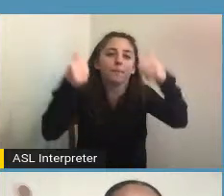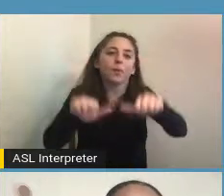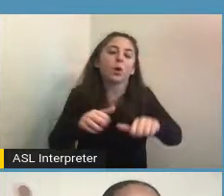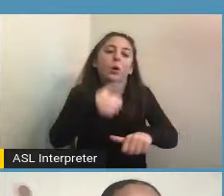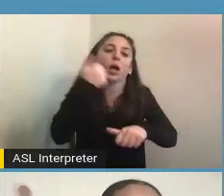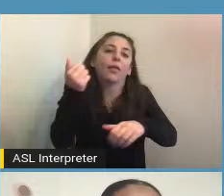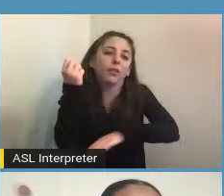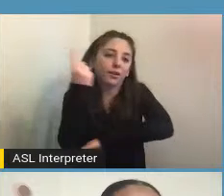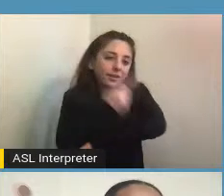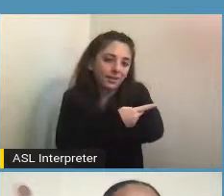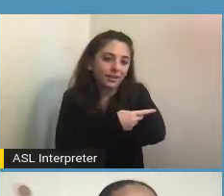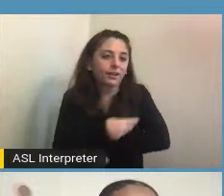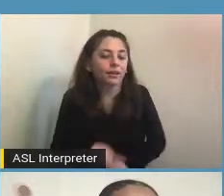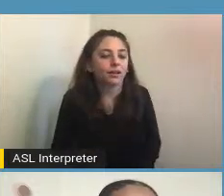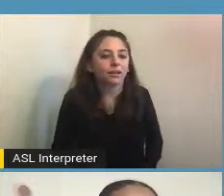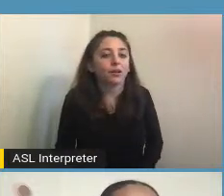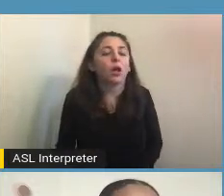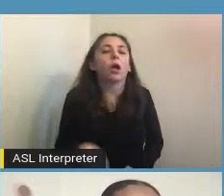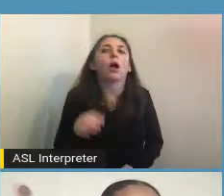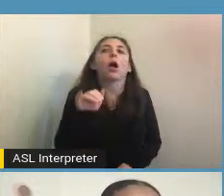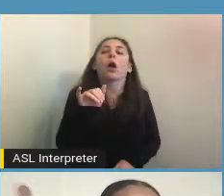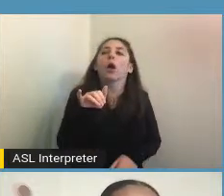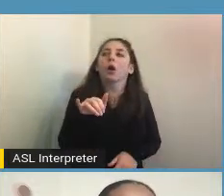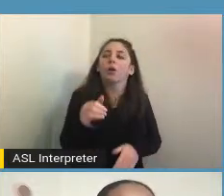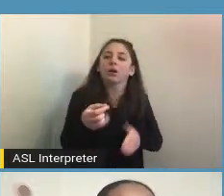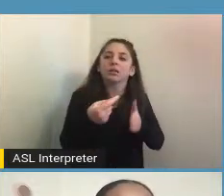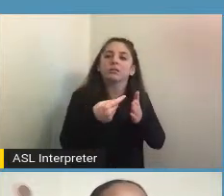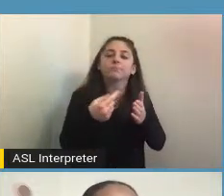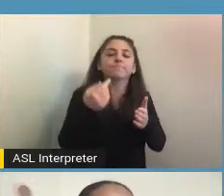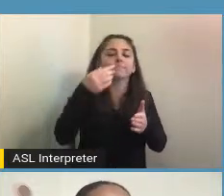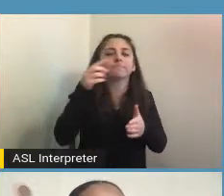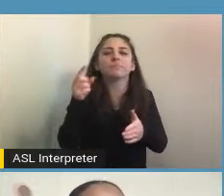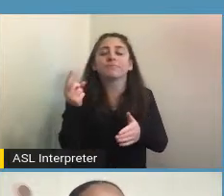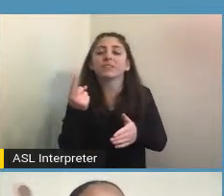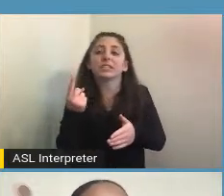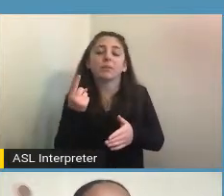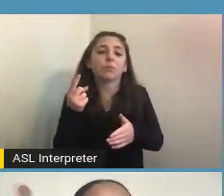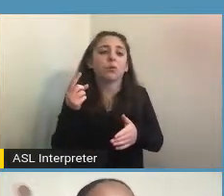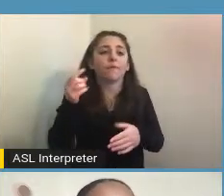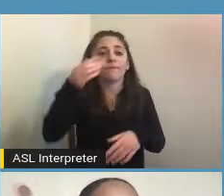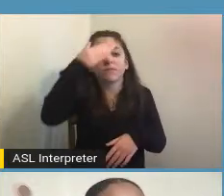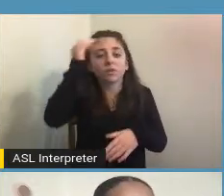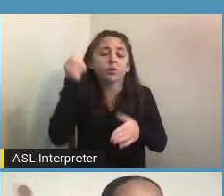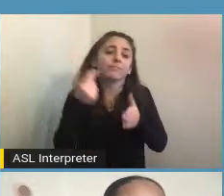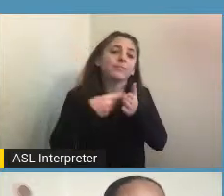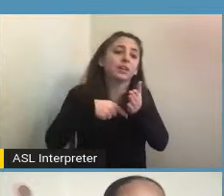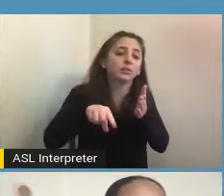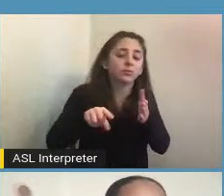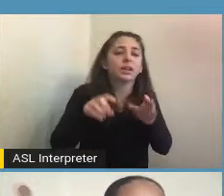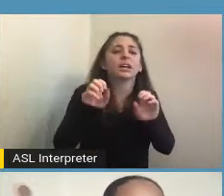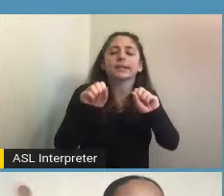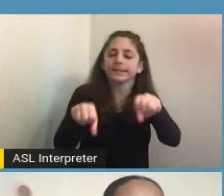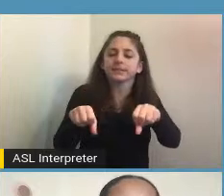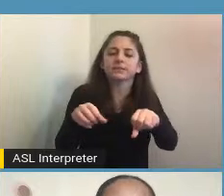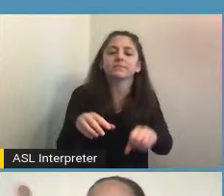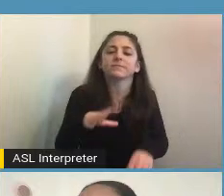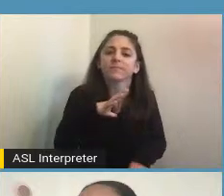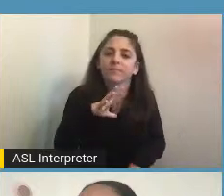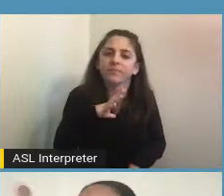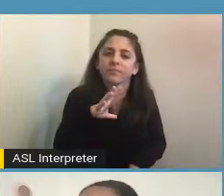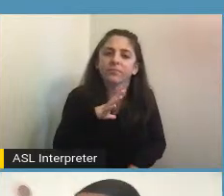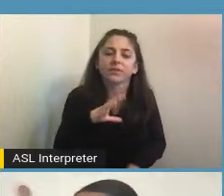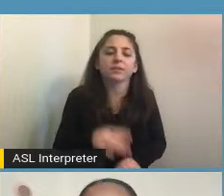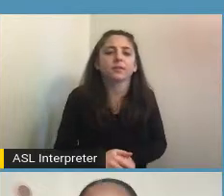but they were like, oh, next week I can do this and it's still applicable. And maybe it's not the top of your list, but it's come at the top of their list. And